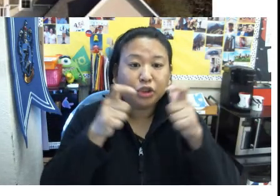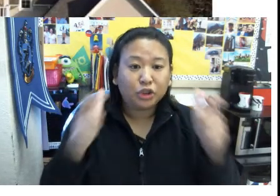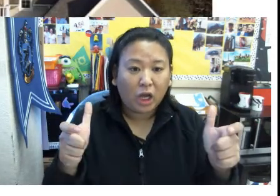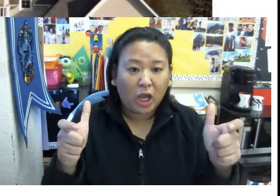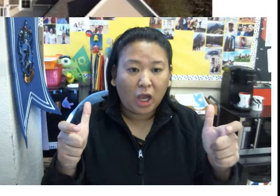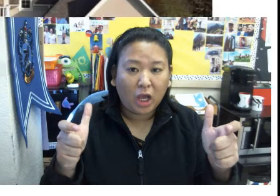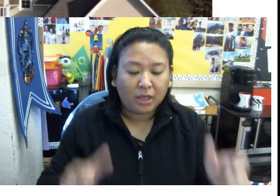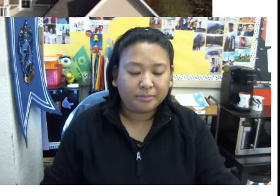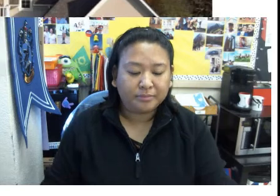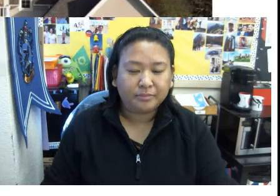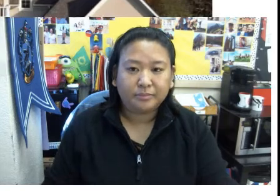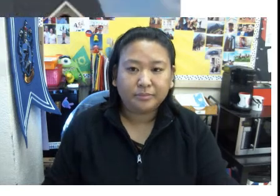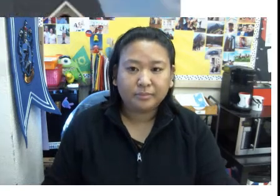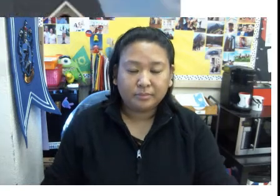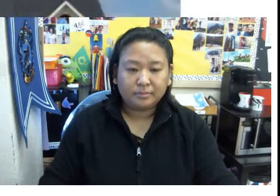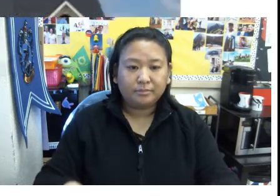Large.